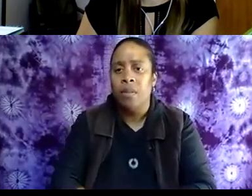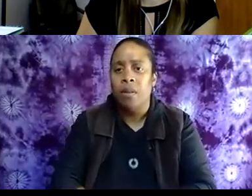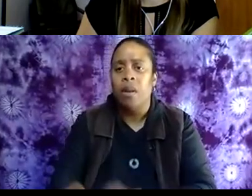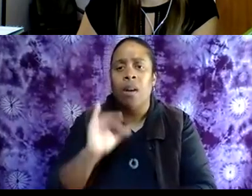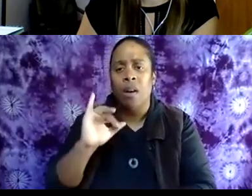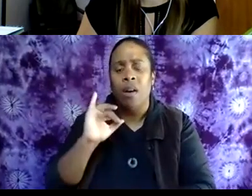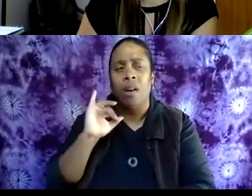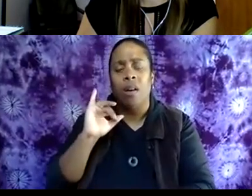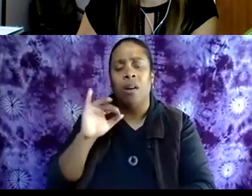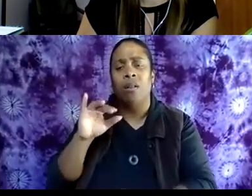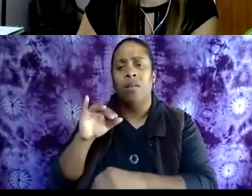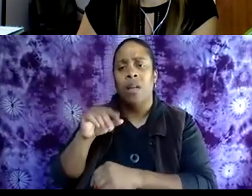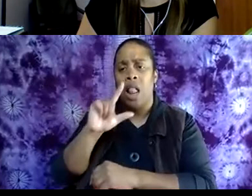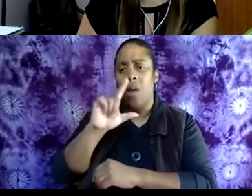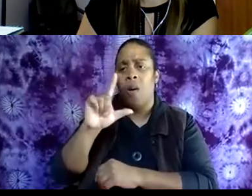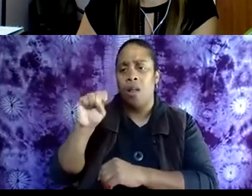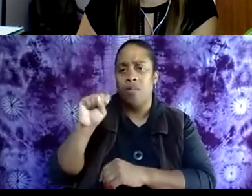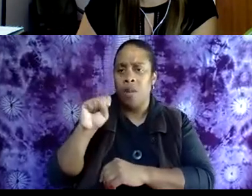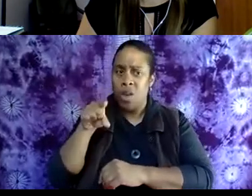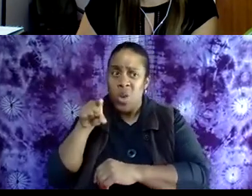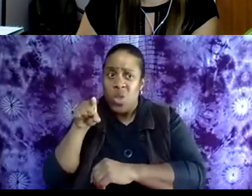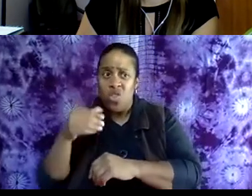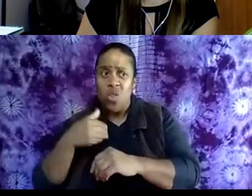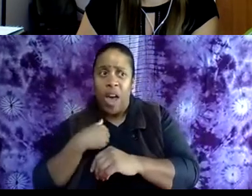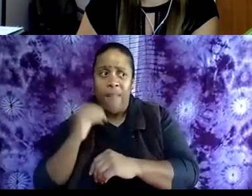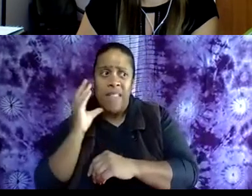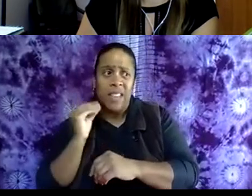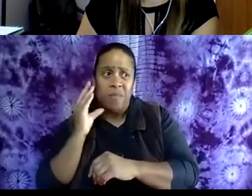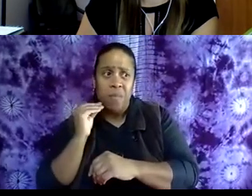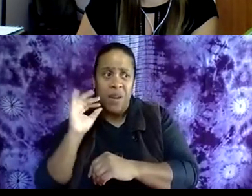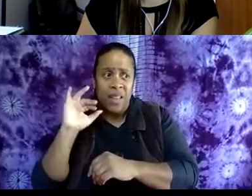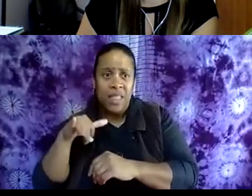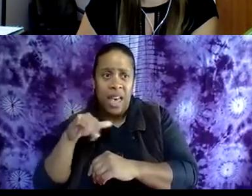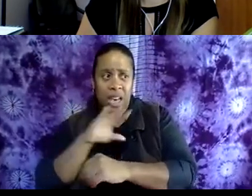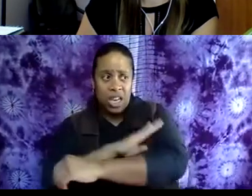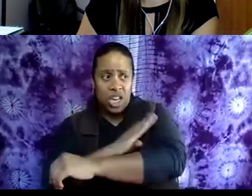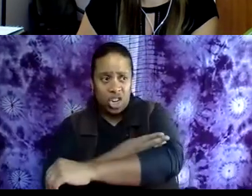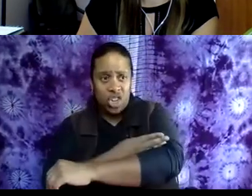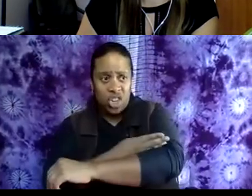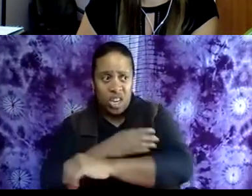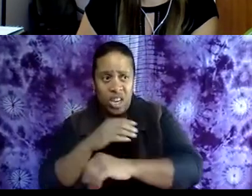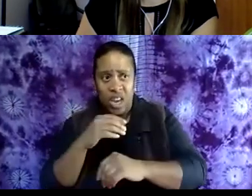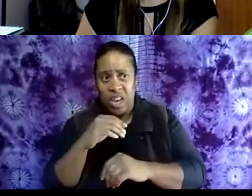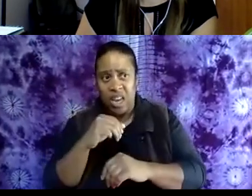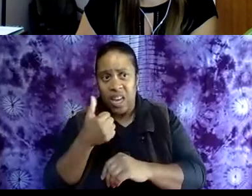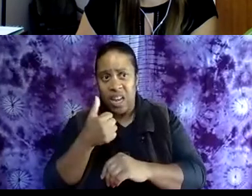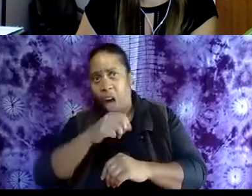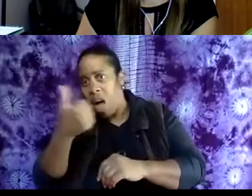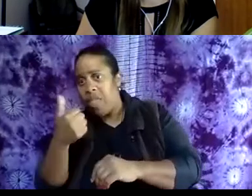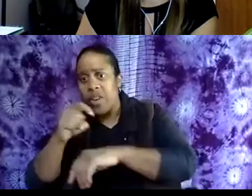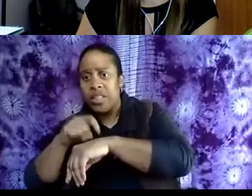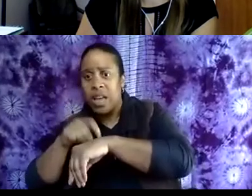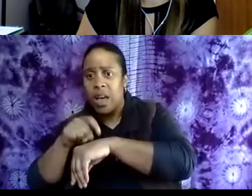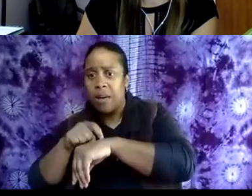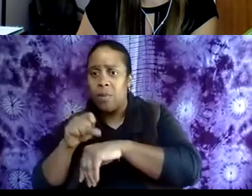have the experience of the presence of this energy any other time? In as direct a way as you did